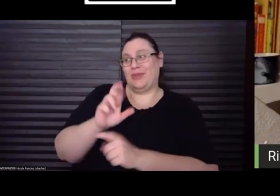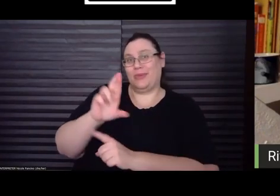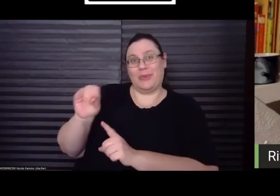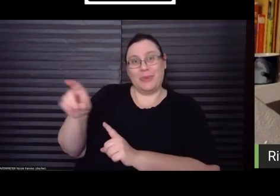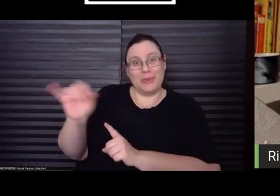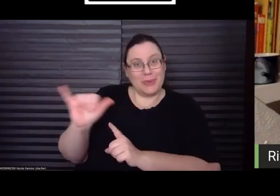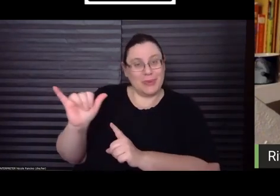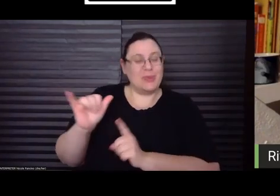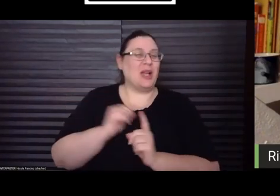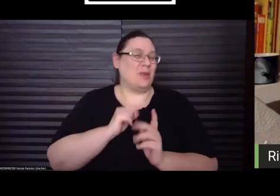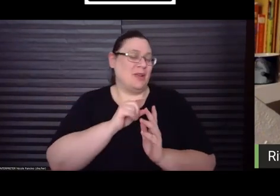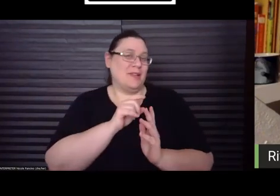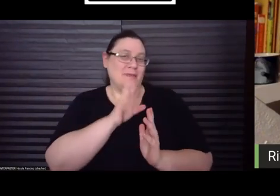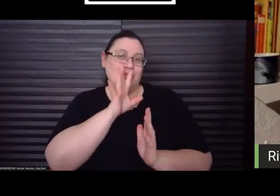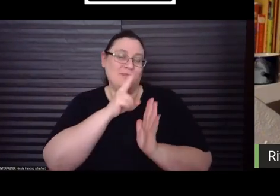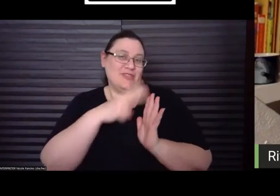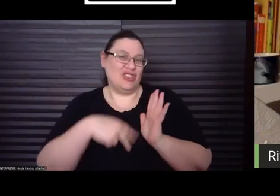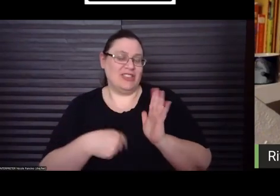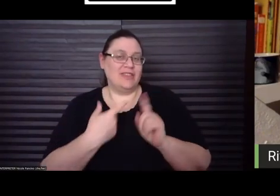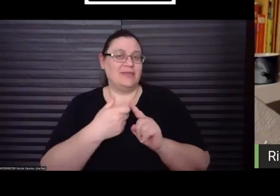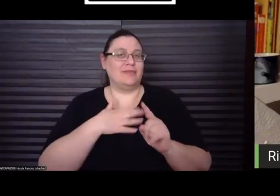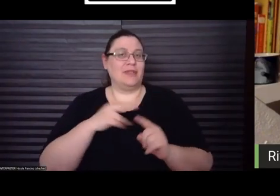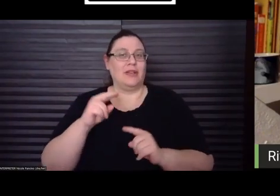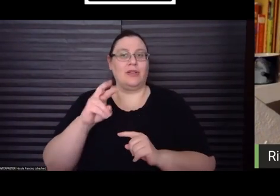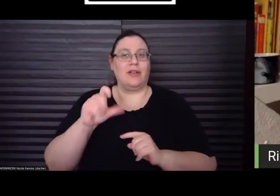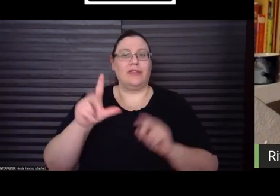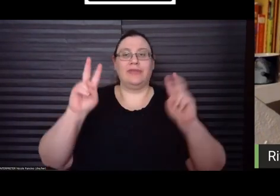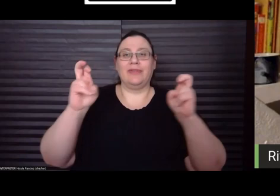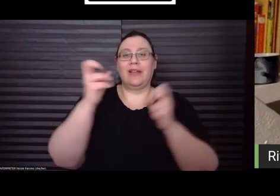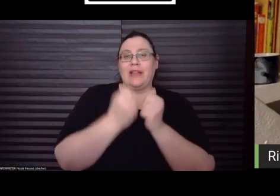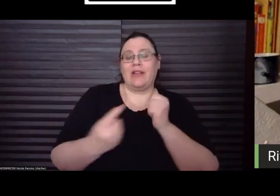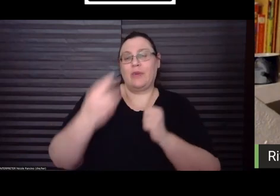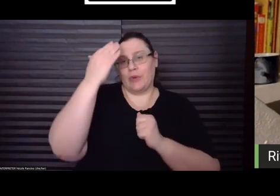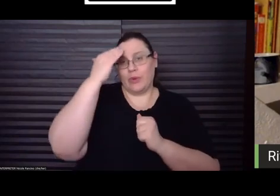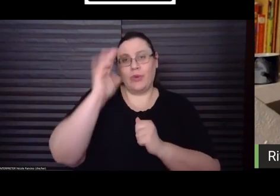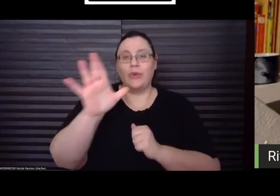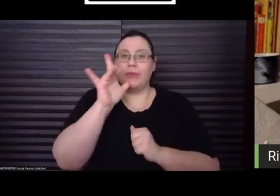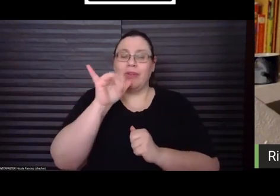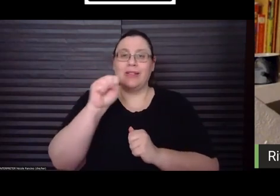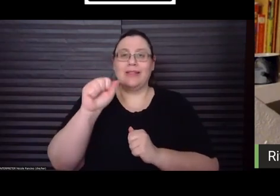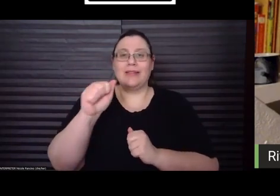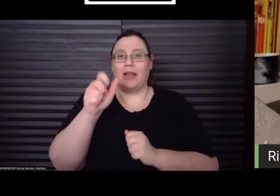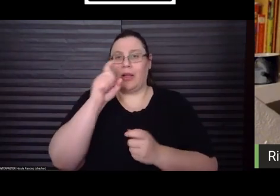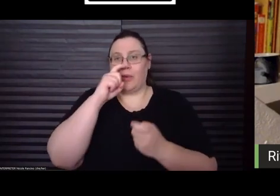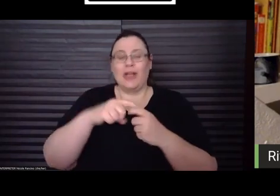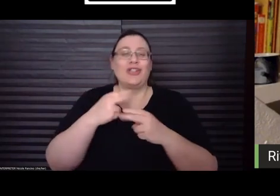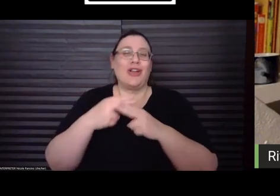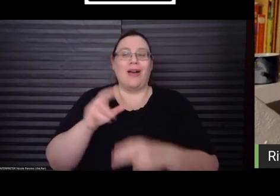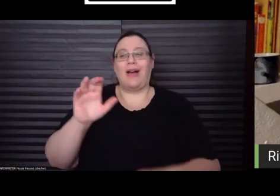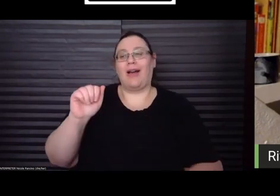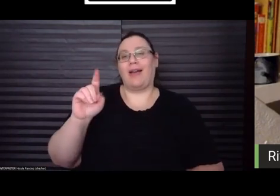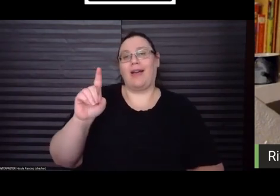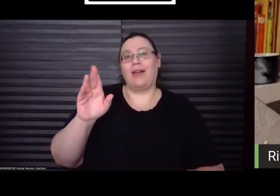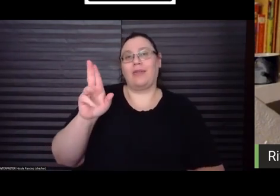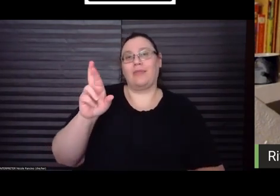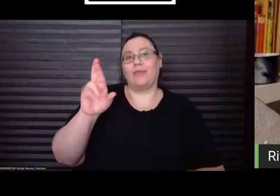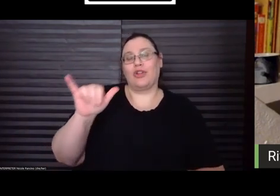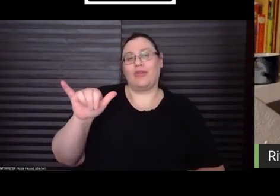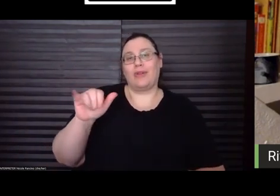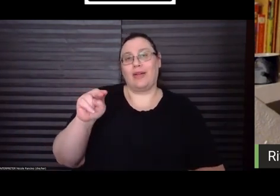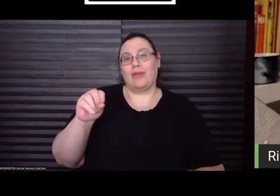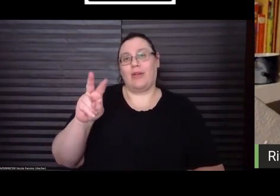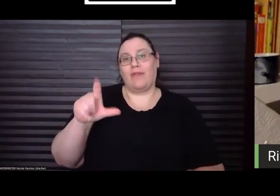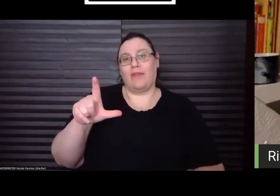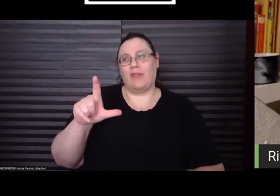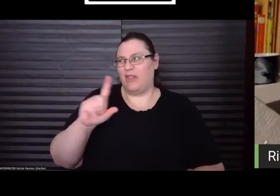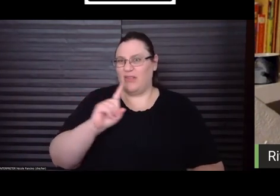Ruth, and I'm going to read from my novel, Everyone Knows Your Mother is a Witch, which is, I call it the Cadbury novel, because